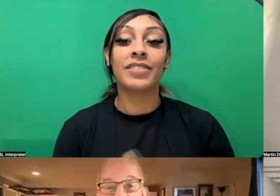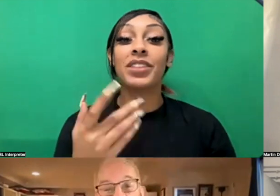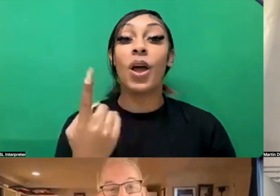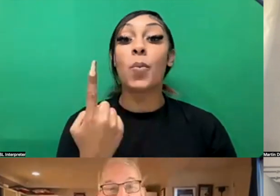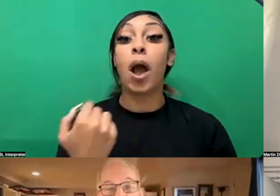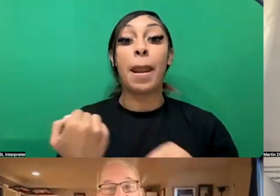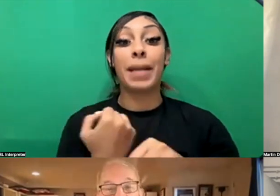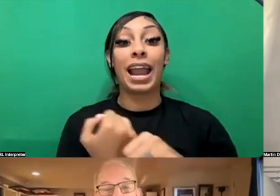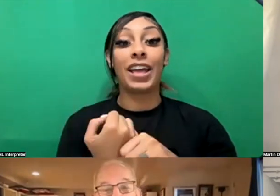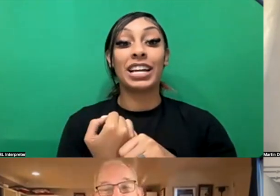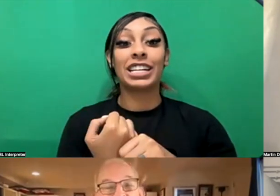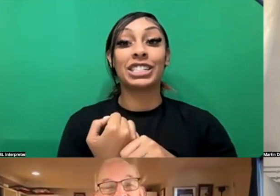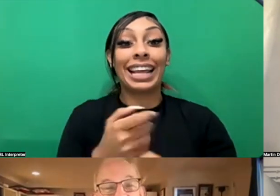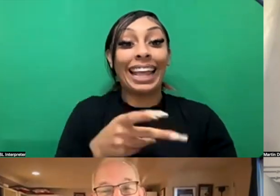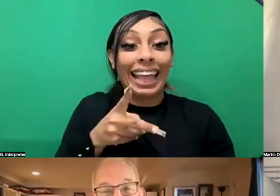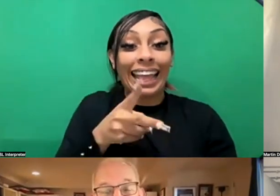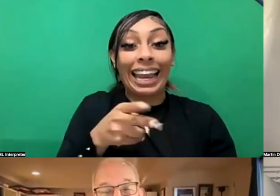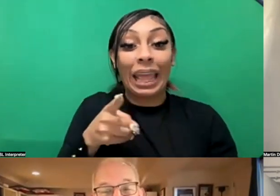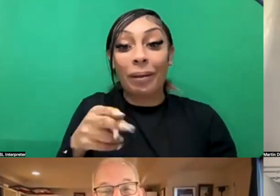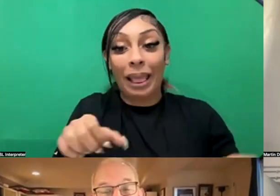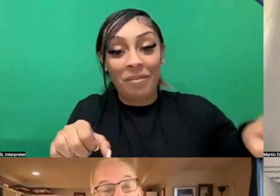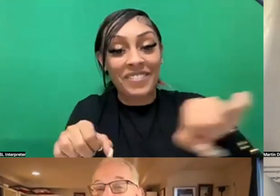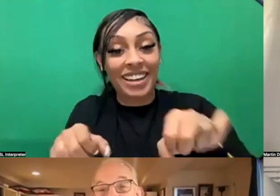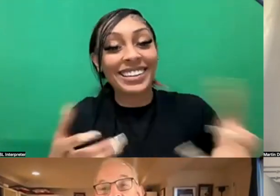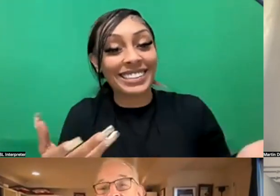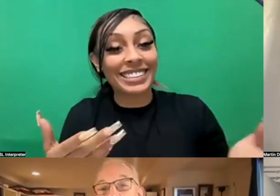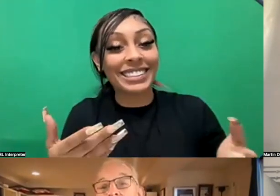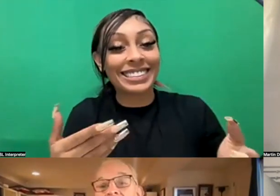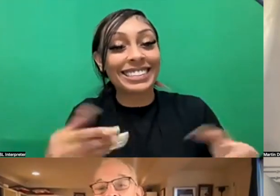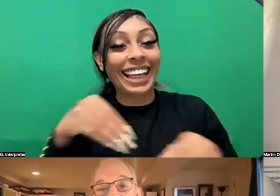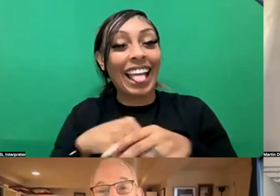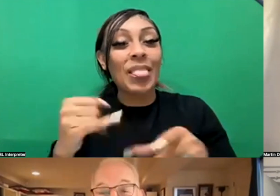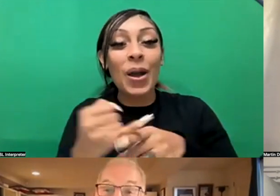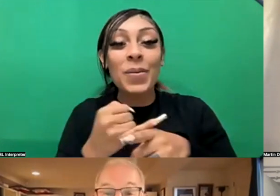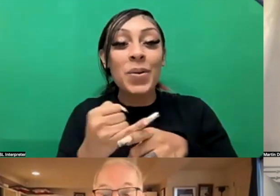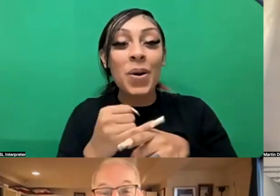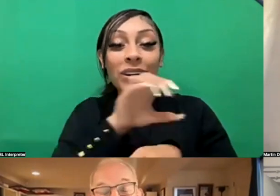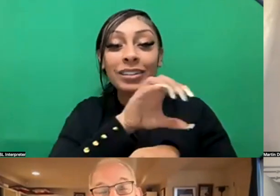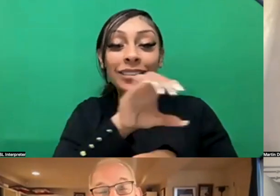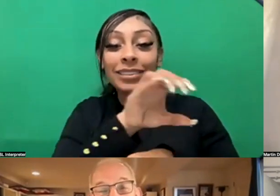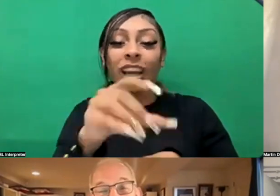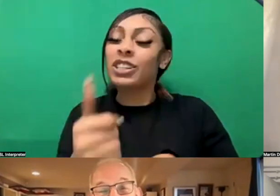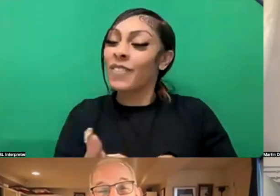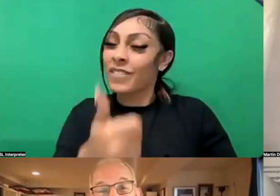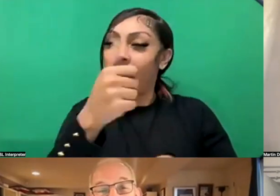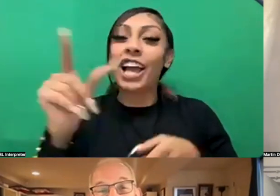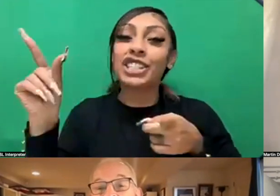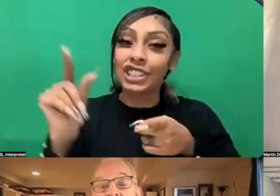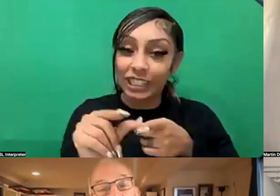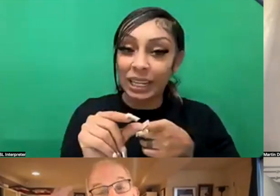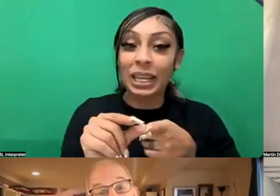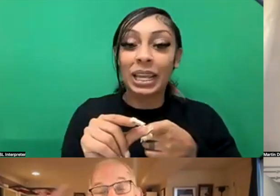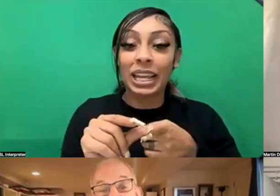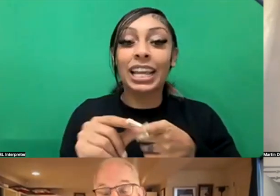off so it'll fit in the 1-inch chassis. And so it's okay to do things on the cheap, and